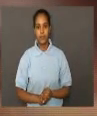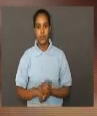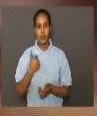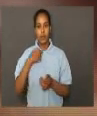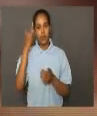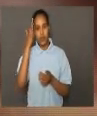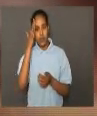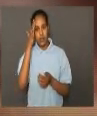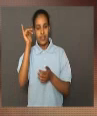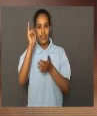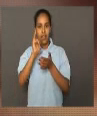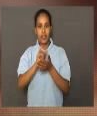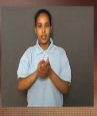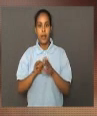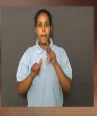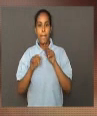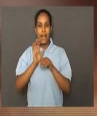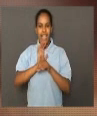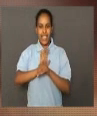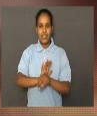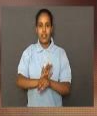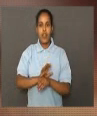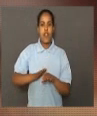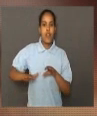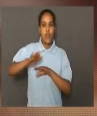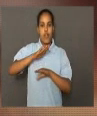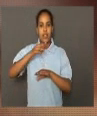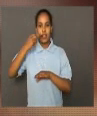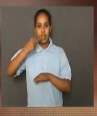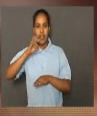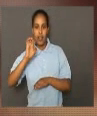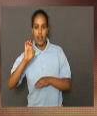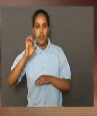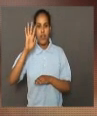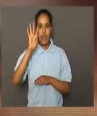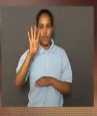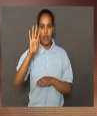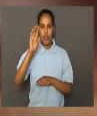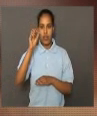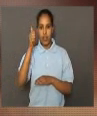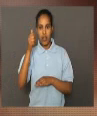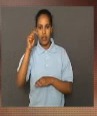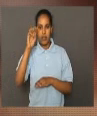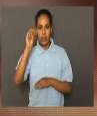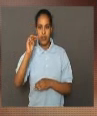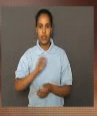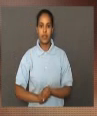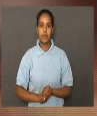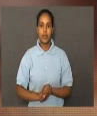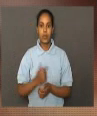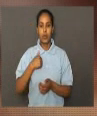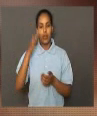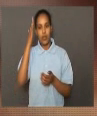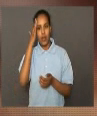We know that the pressure over the helium is 4 atmosphere, and